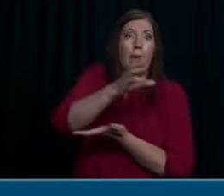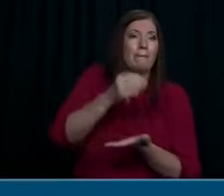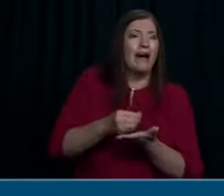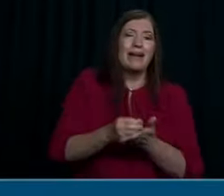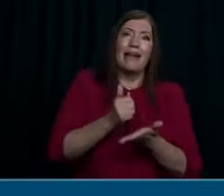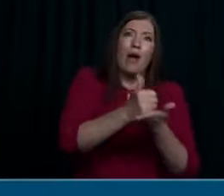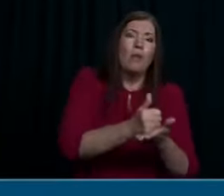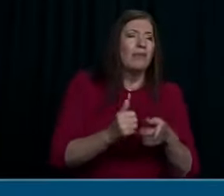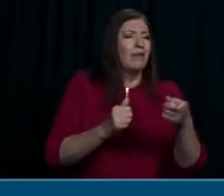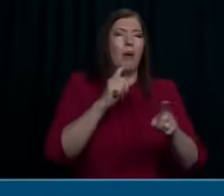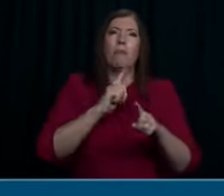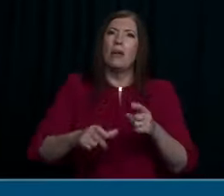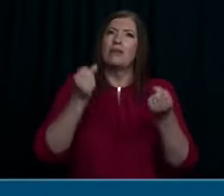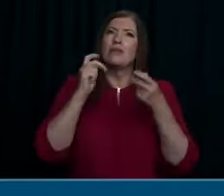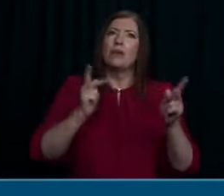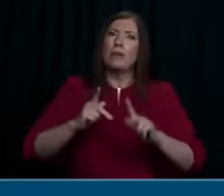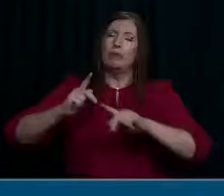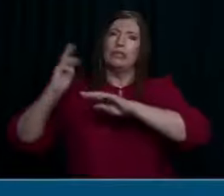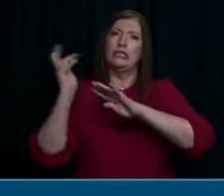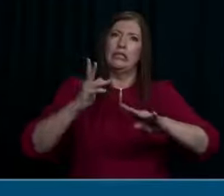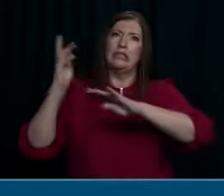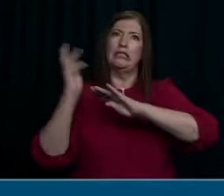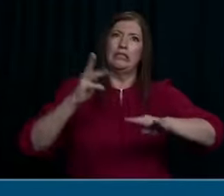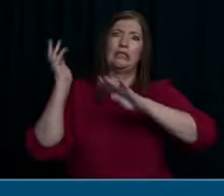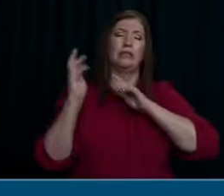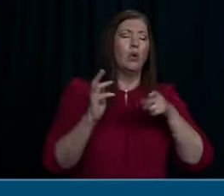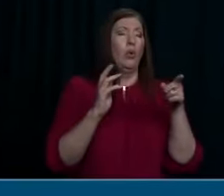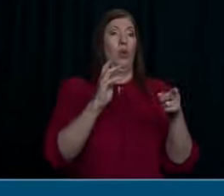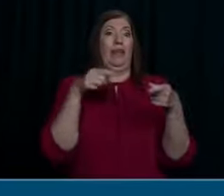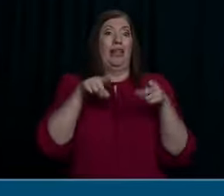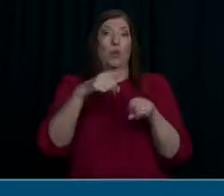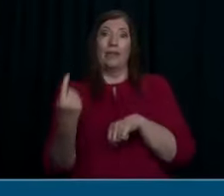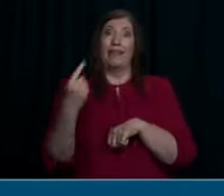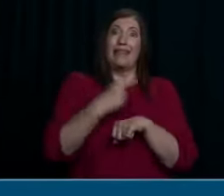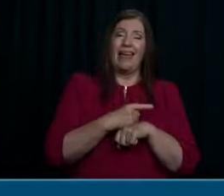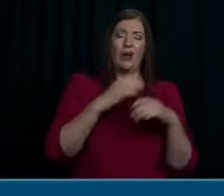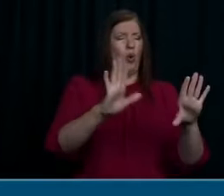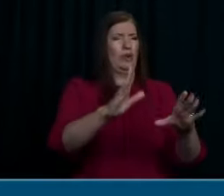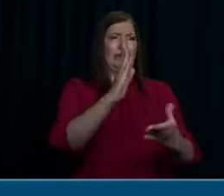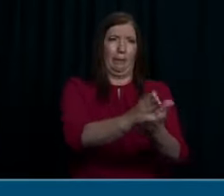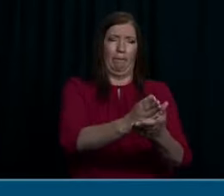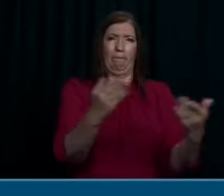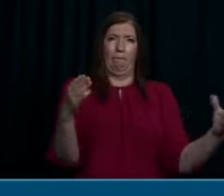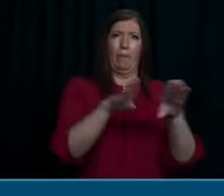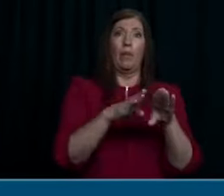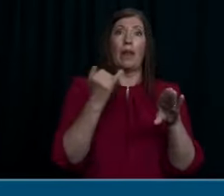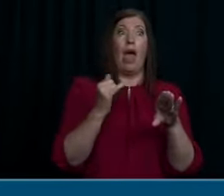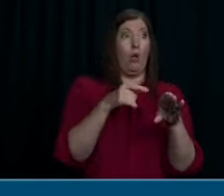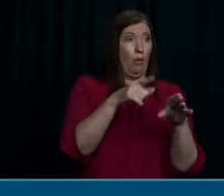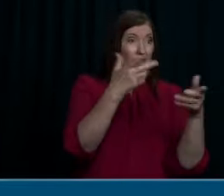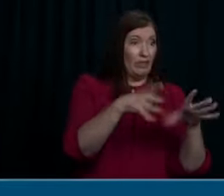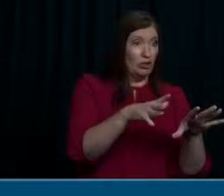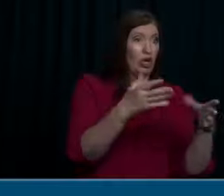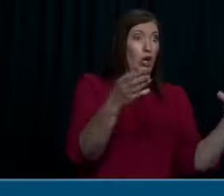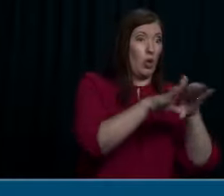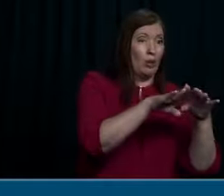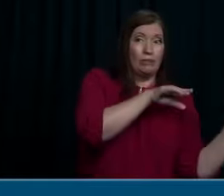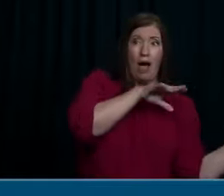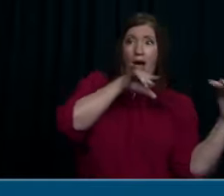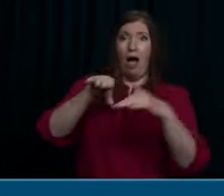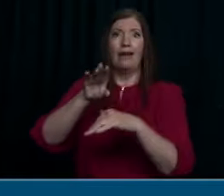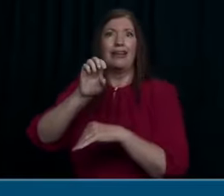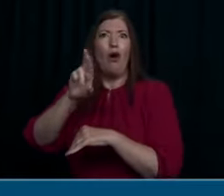have to close their doors at certain times during the day. Well, that's not helping at all, because now the ERs are starting to get flooded with certain, you